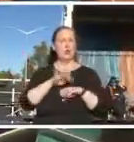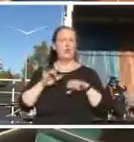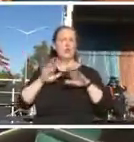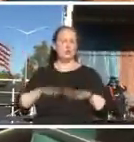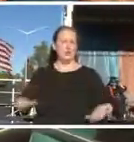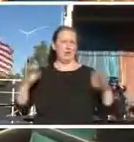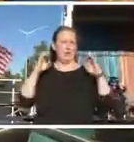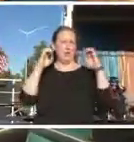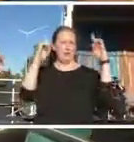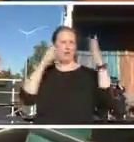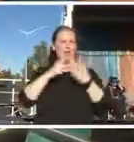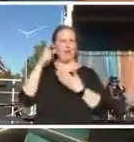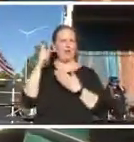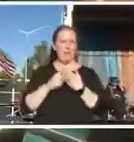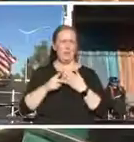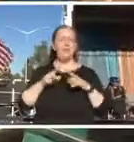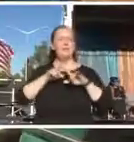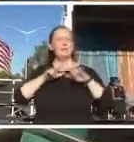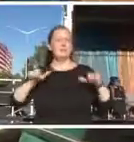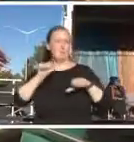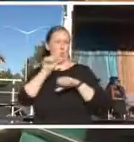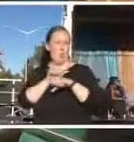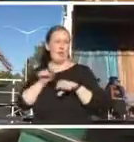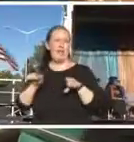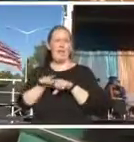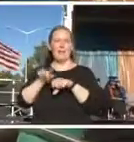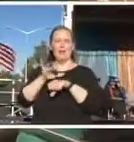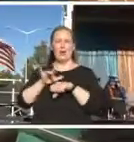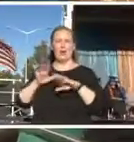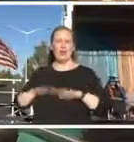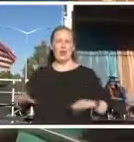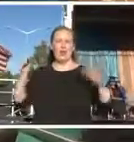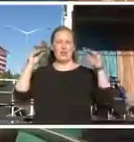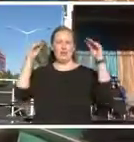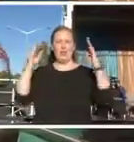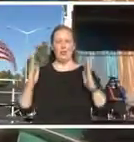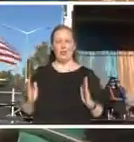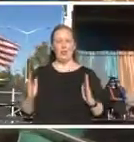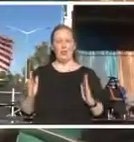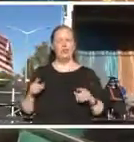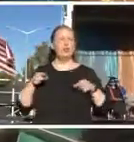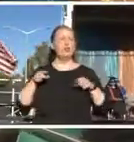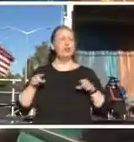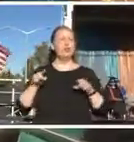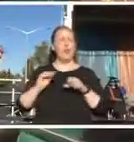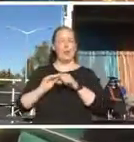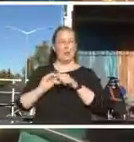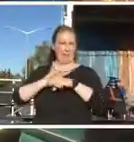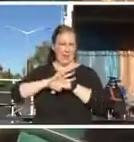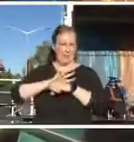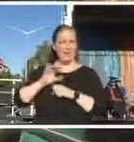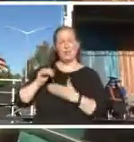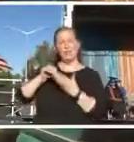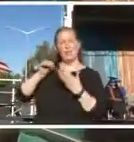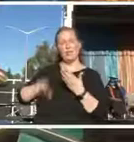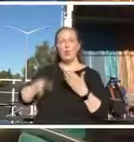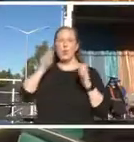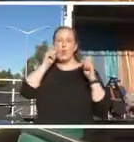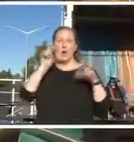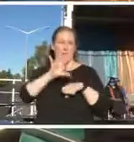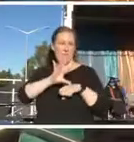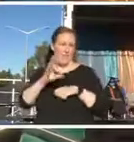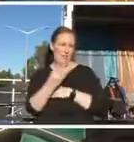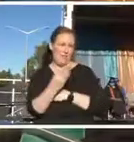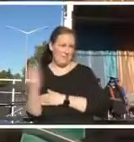education program while working as an early childhood teacher. During the pandemic, this student woke up at 5